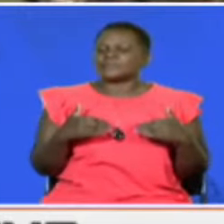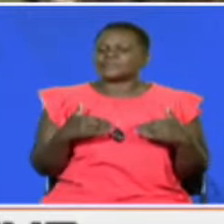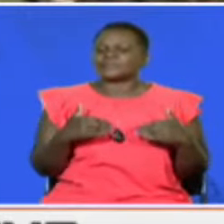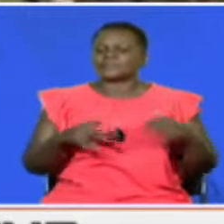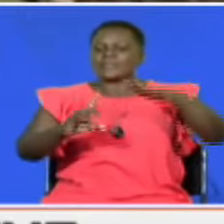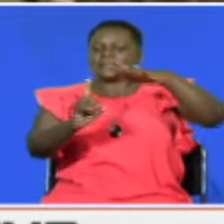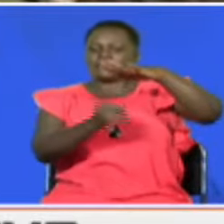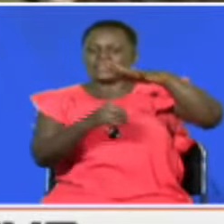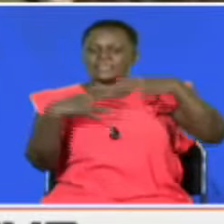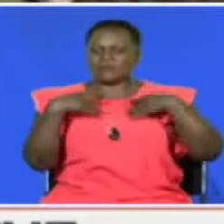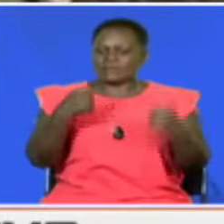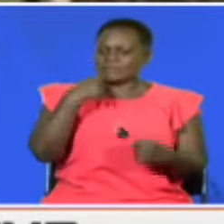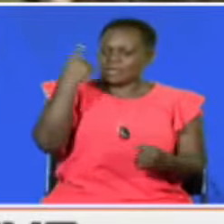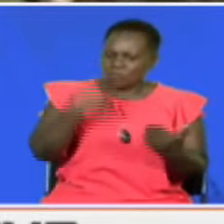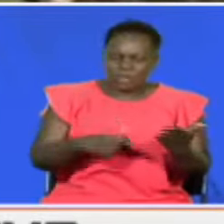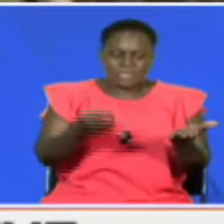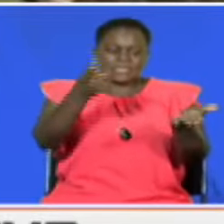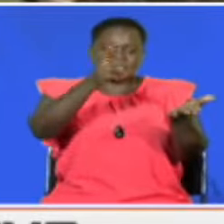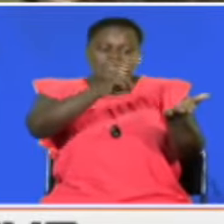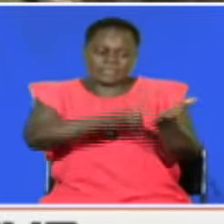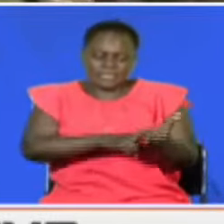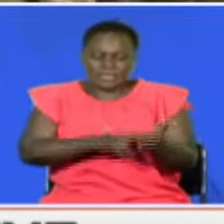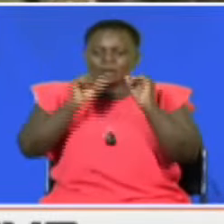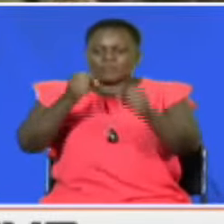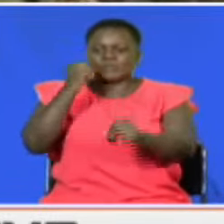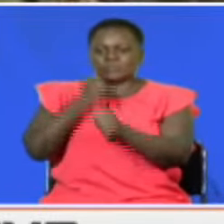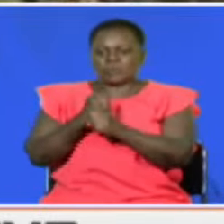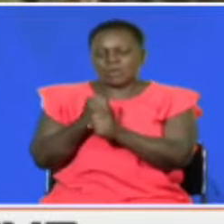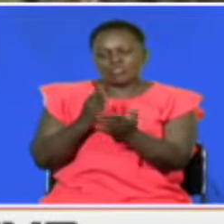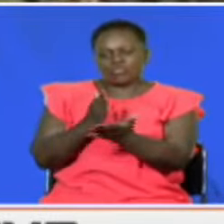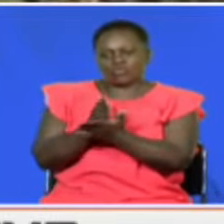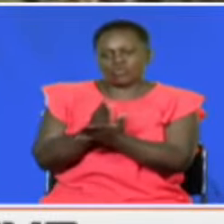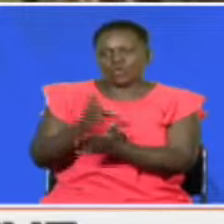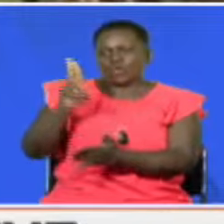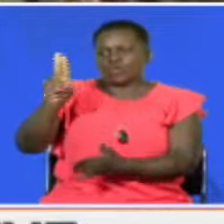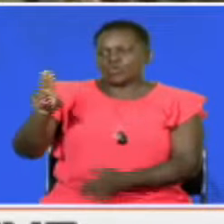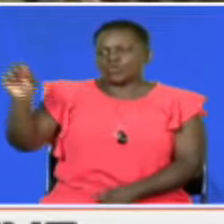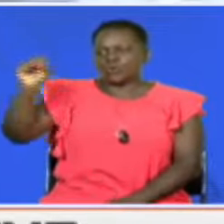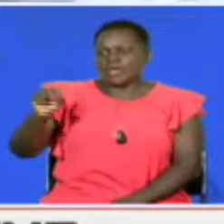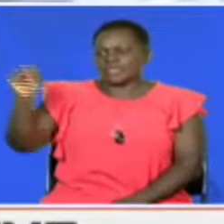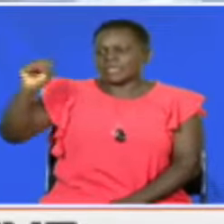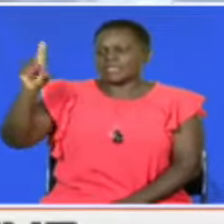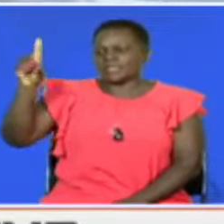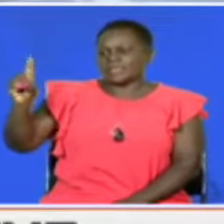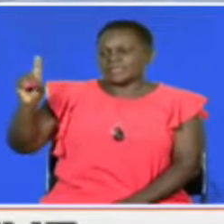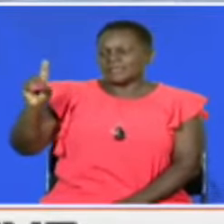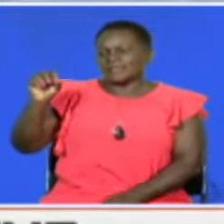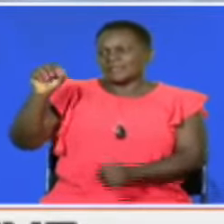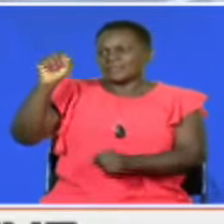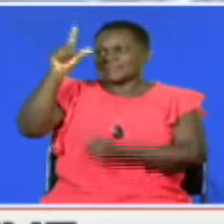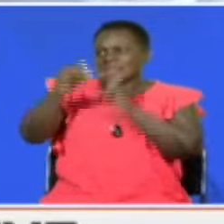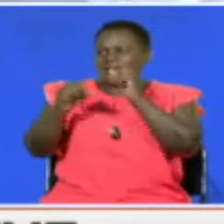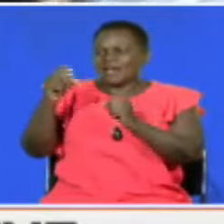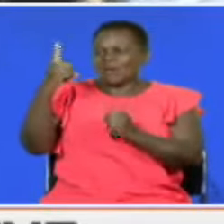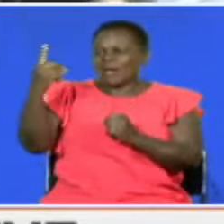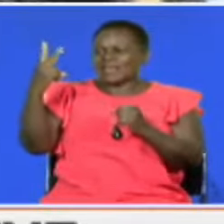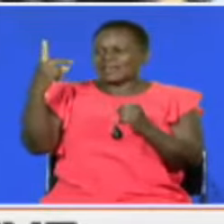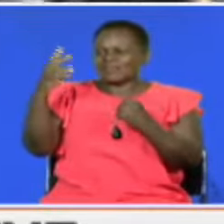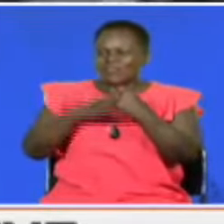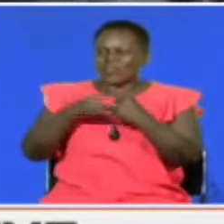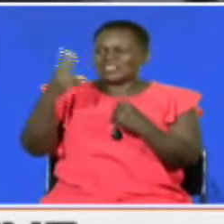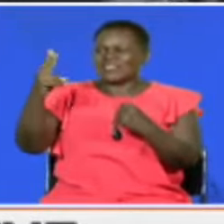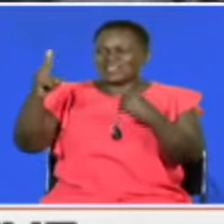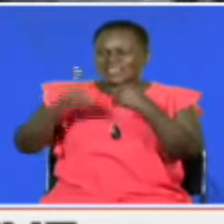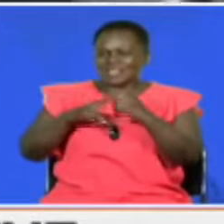to the Ministry of Health, registration can be done either through a USSD code *147# or